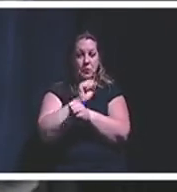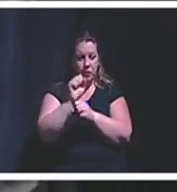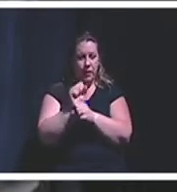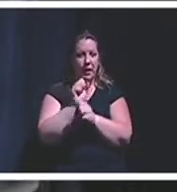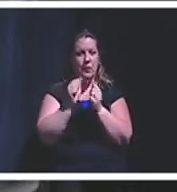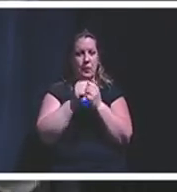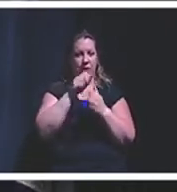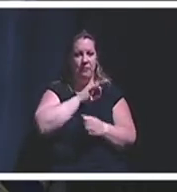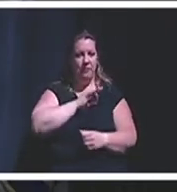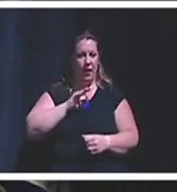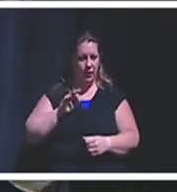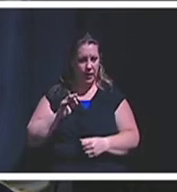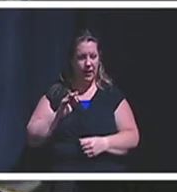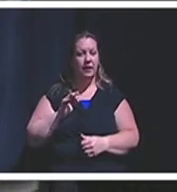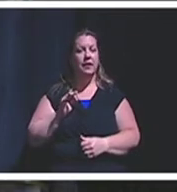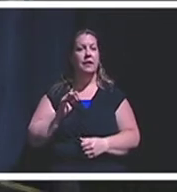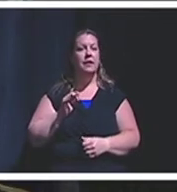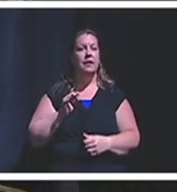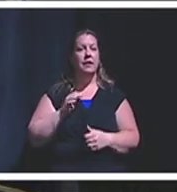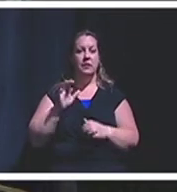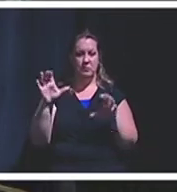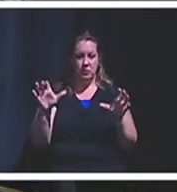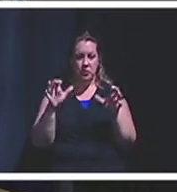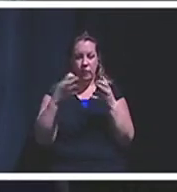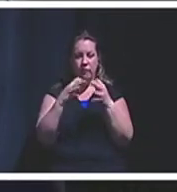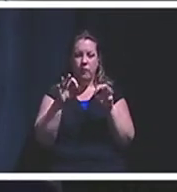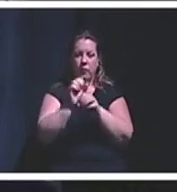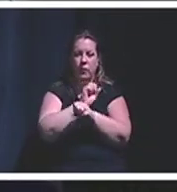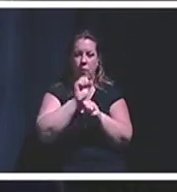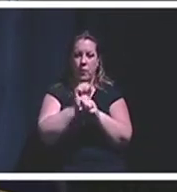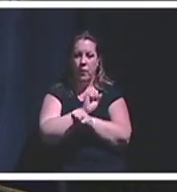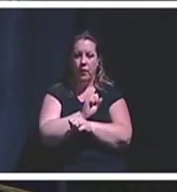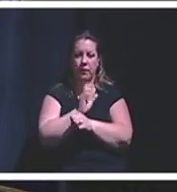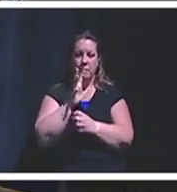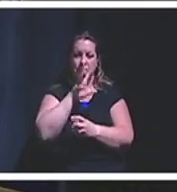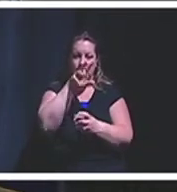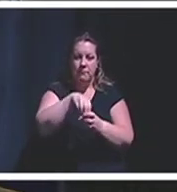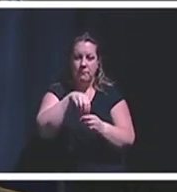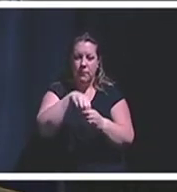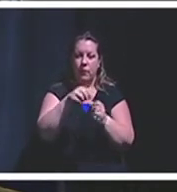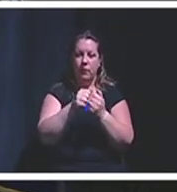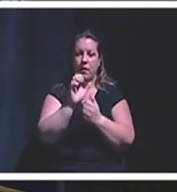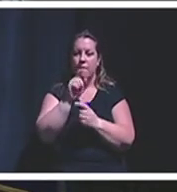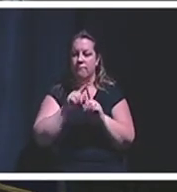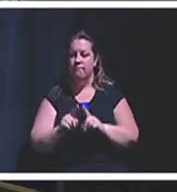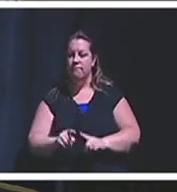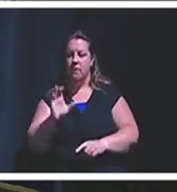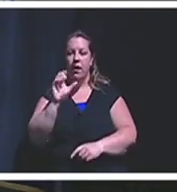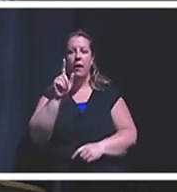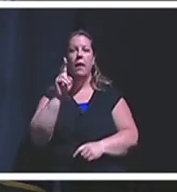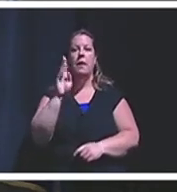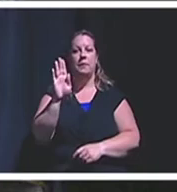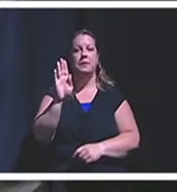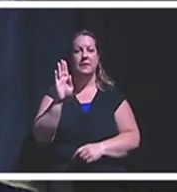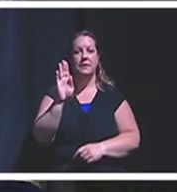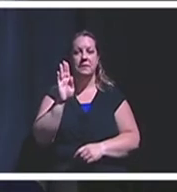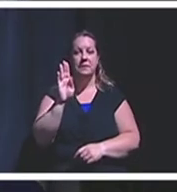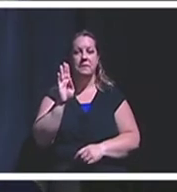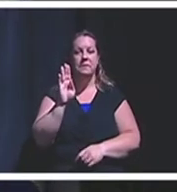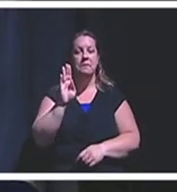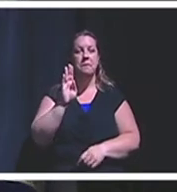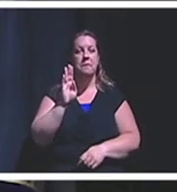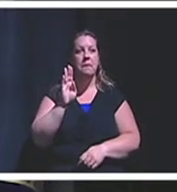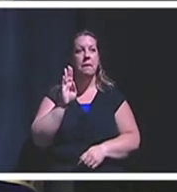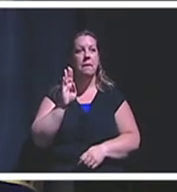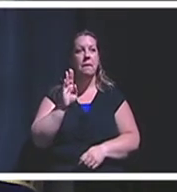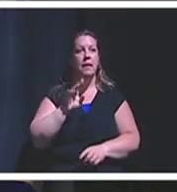faculty, of doing pro bono work, of being engaged in clubs, of going to